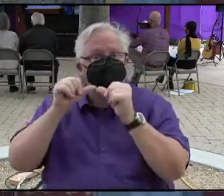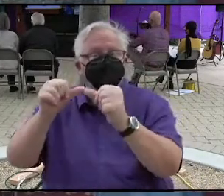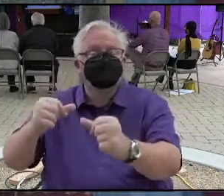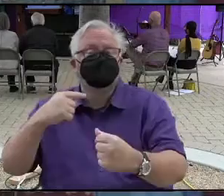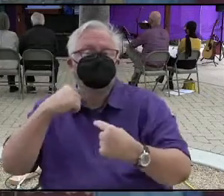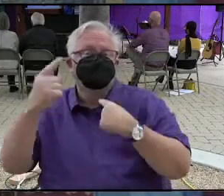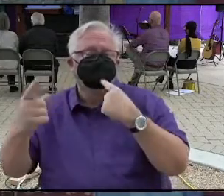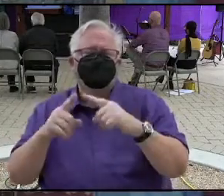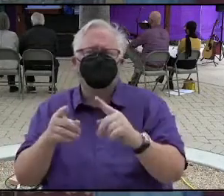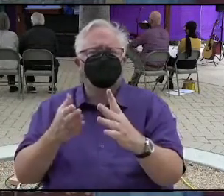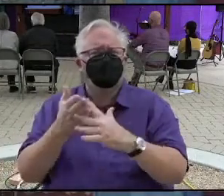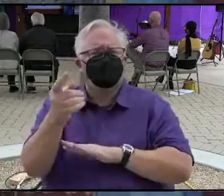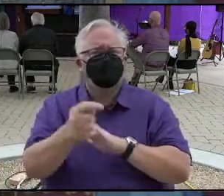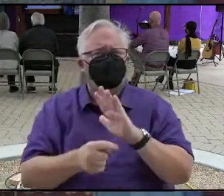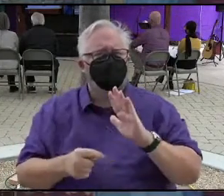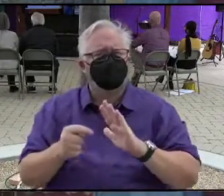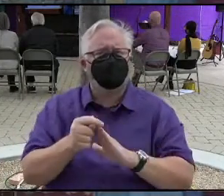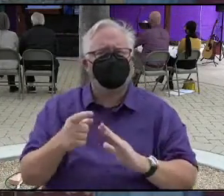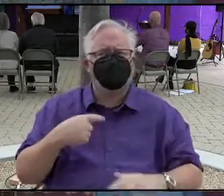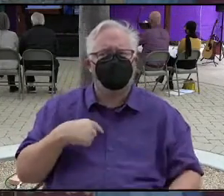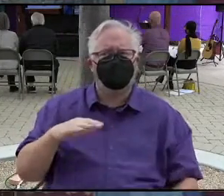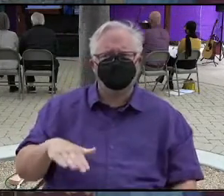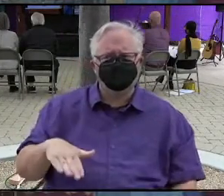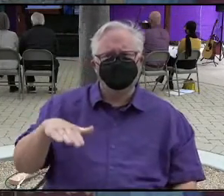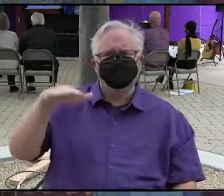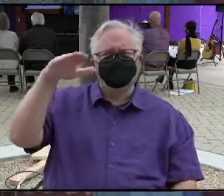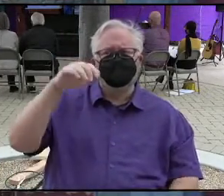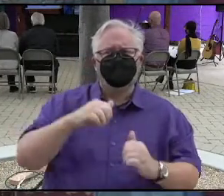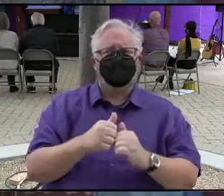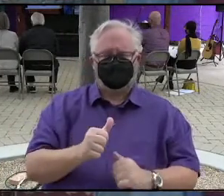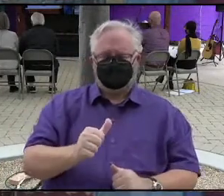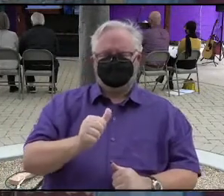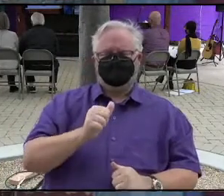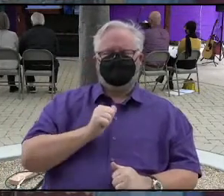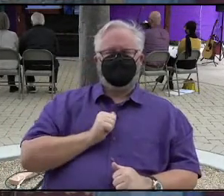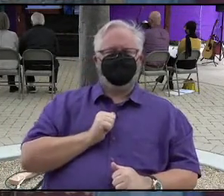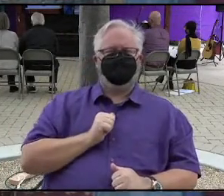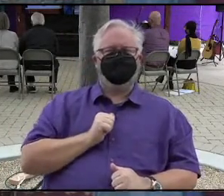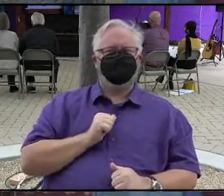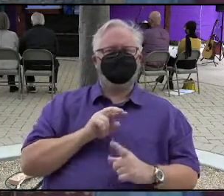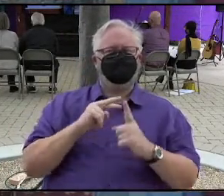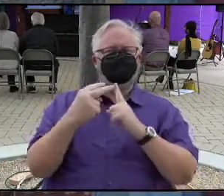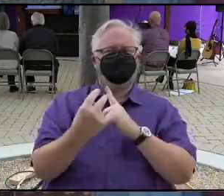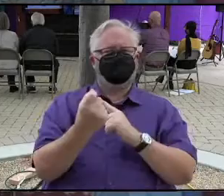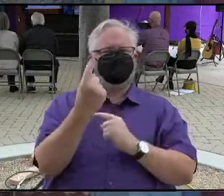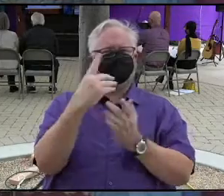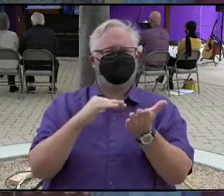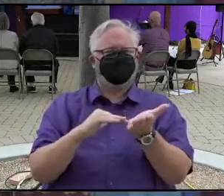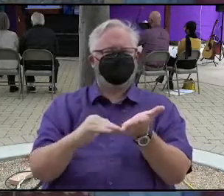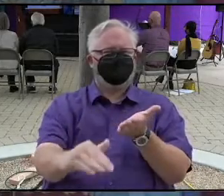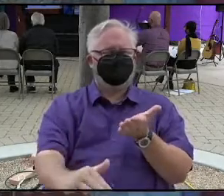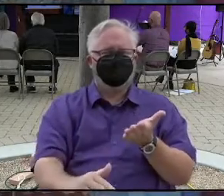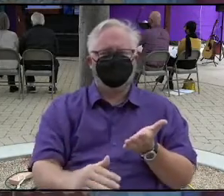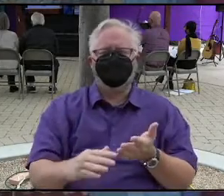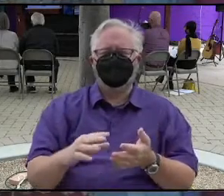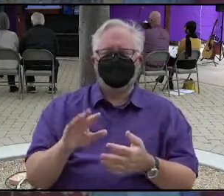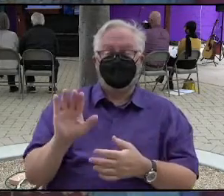But over time, as I grew in self-compassion, I started to see this story